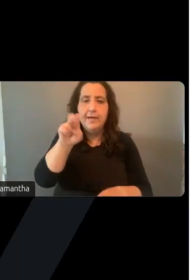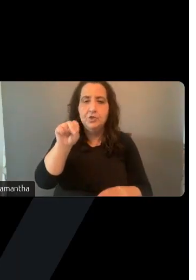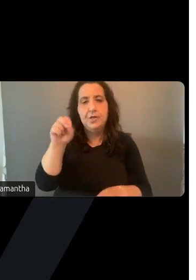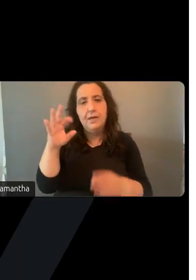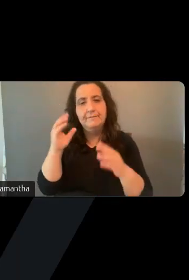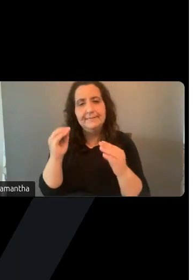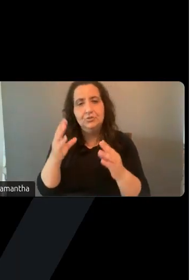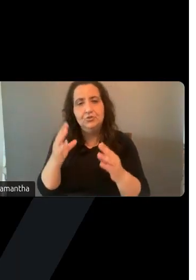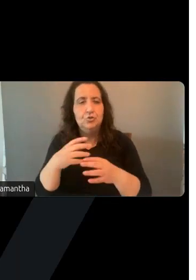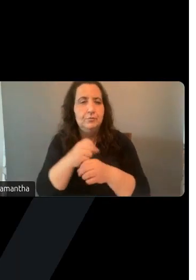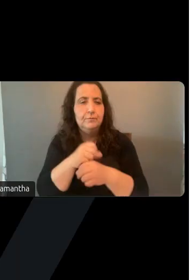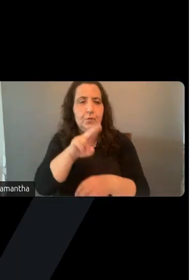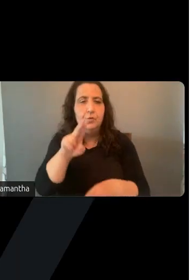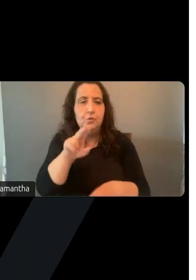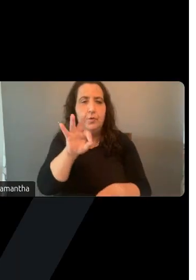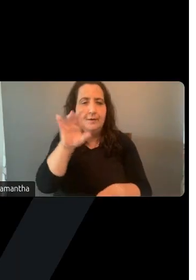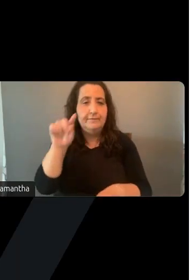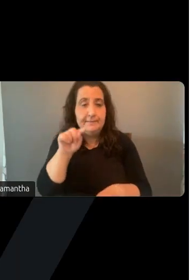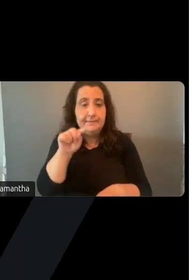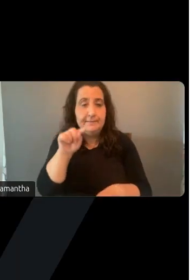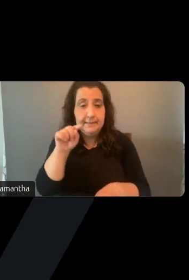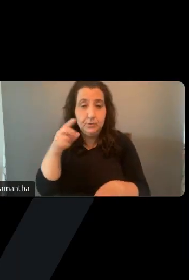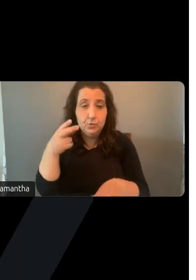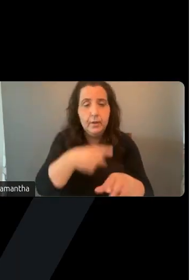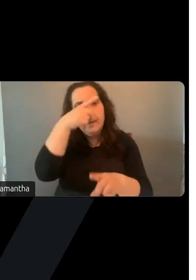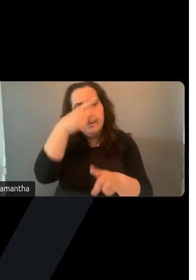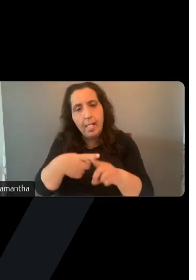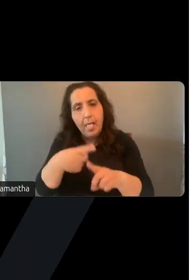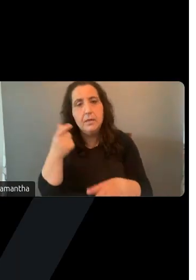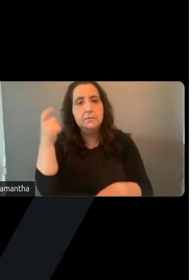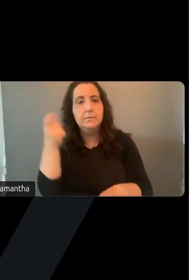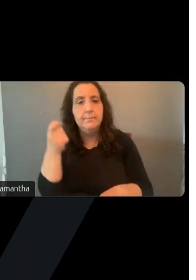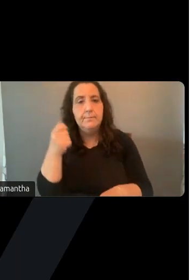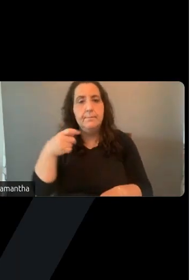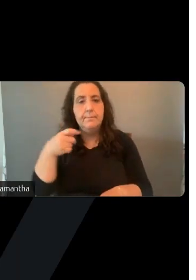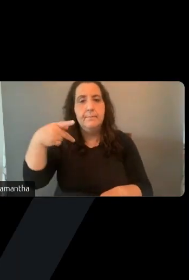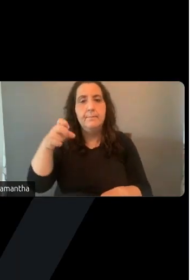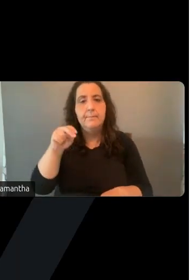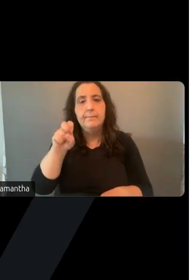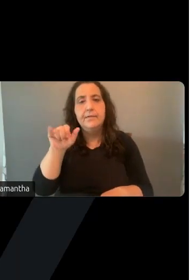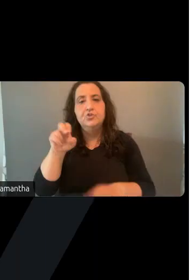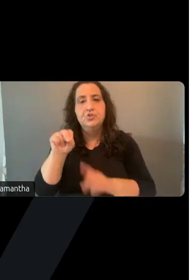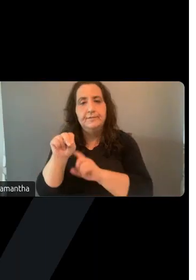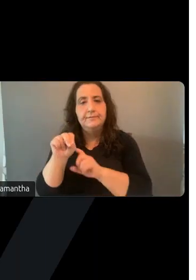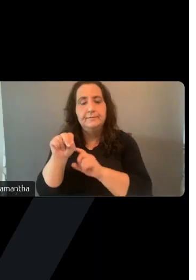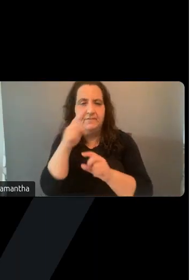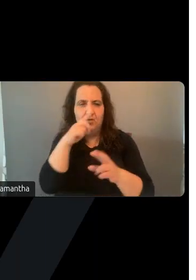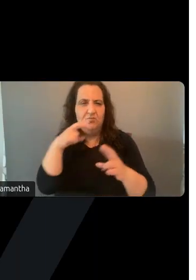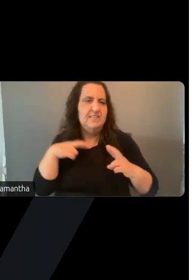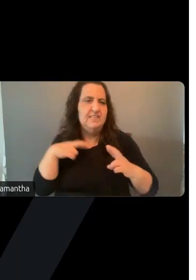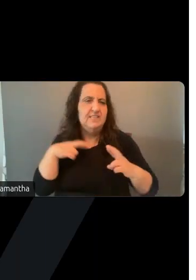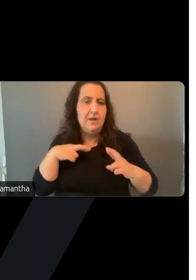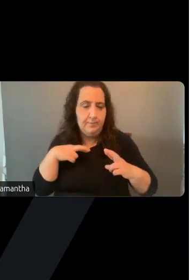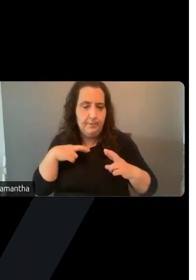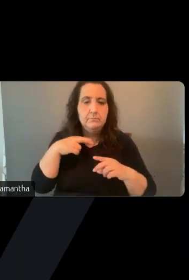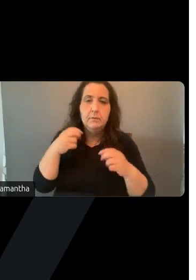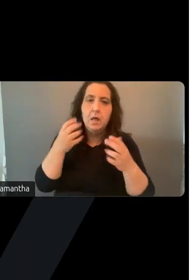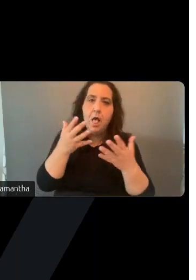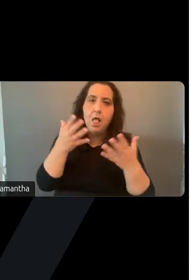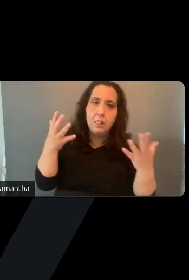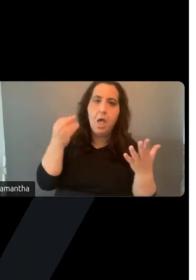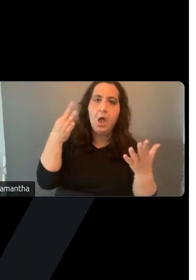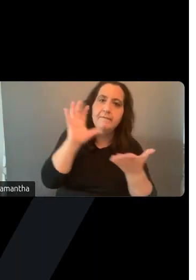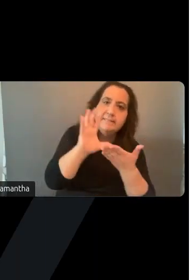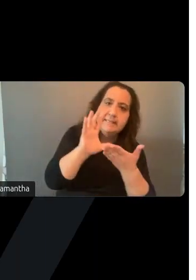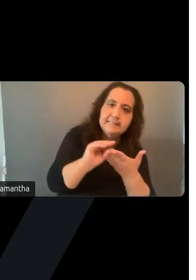Also enrollment in a pension plan. And there's also other great discounts and financial incentives